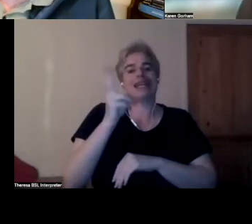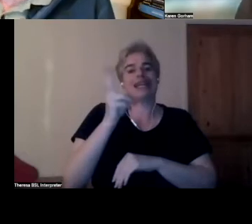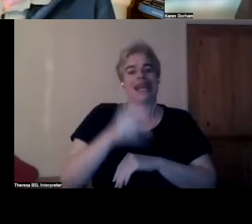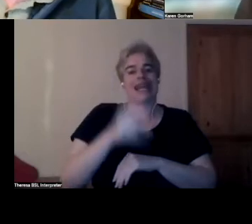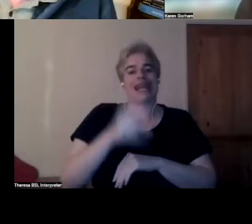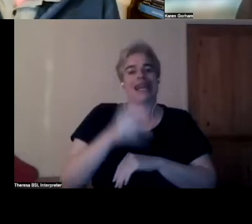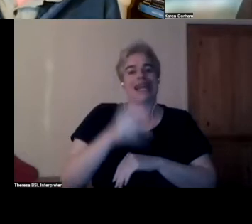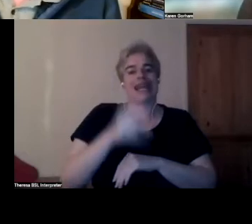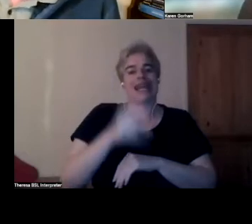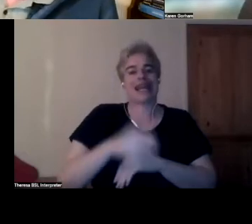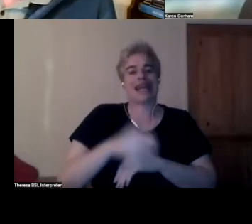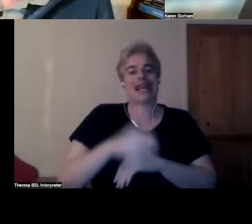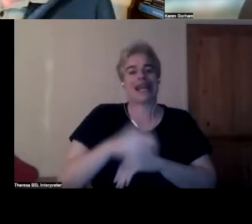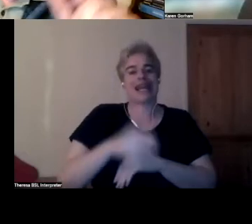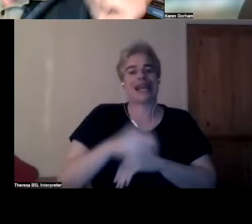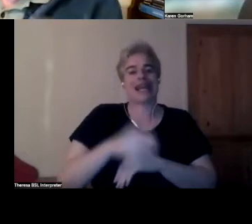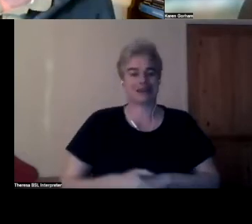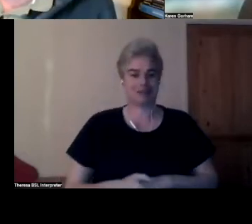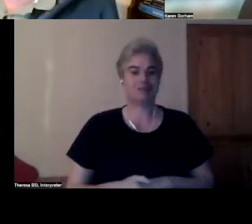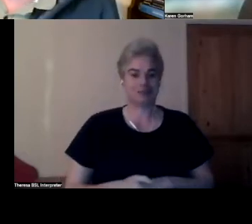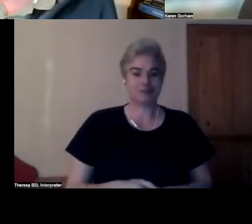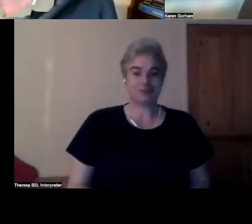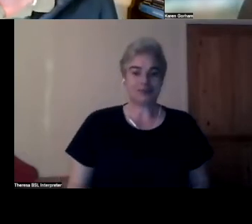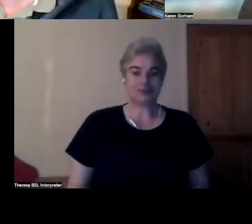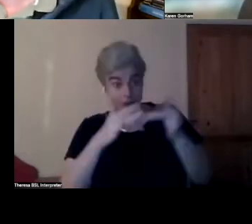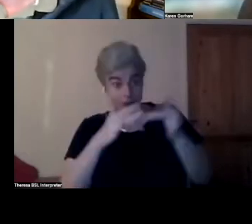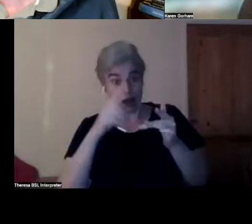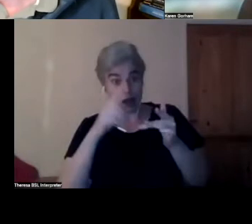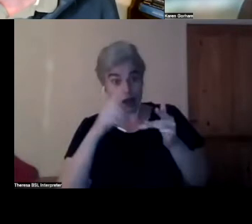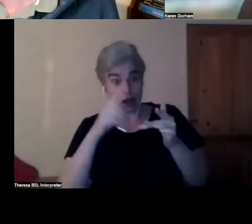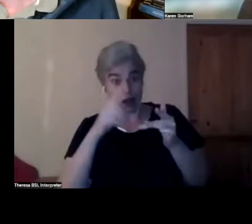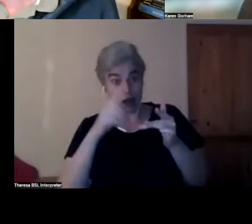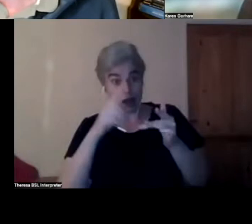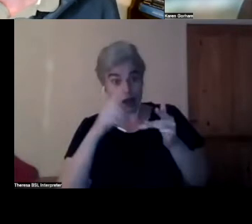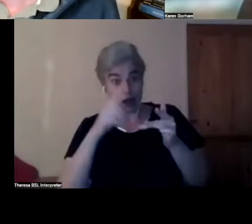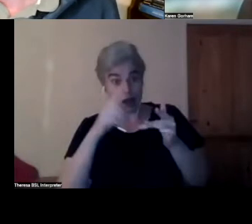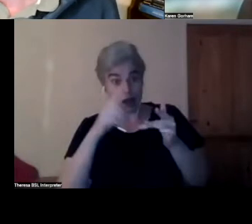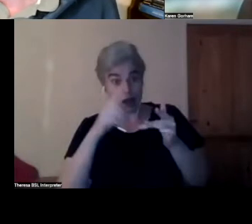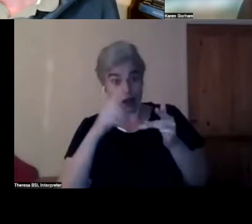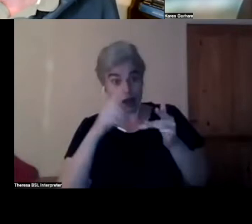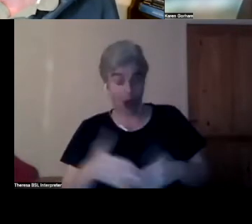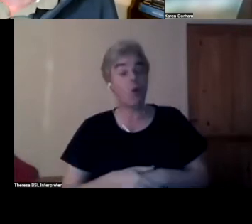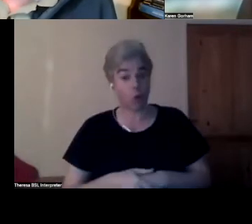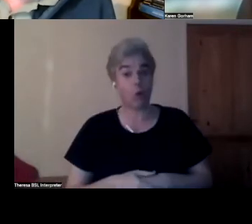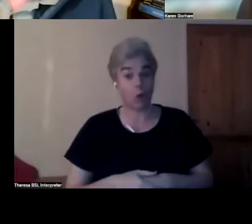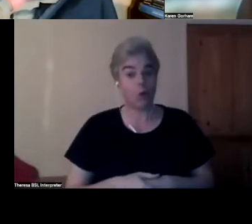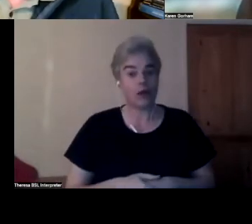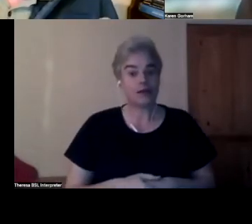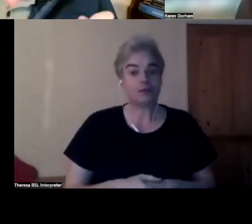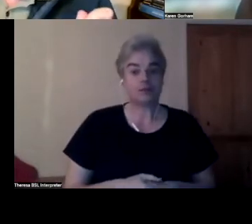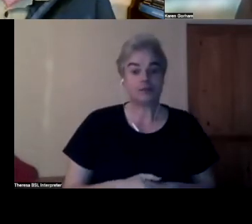The other thing to say is we are recording this webinar. You'll see the little recording symbol there on screen for most of you.